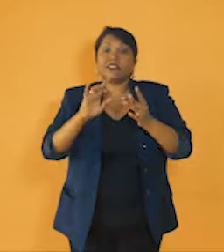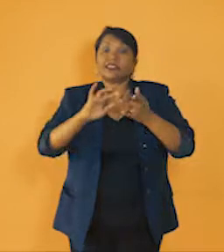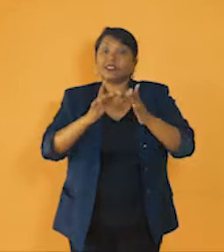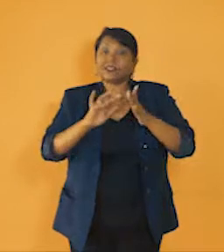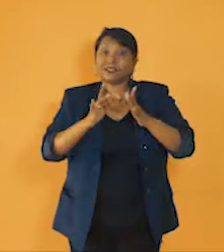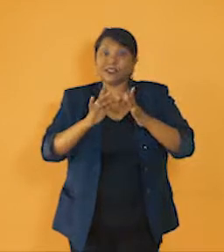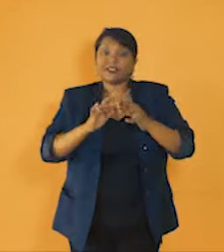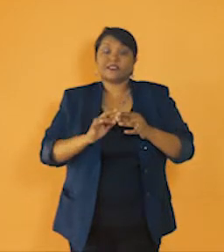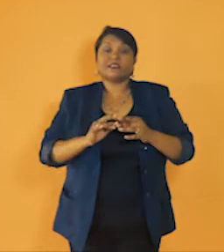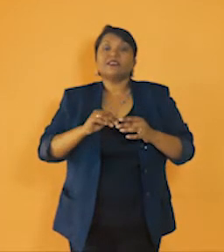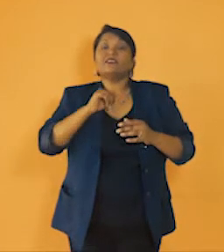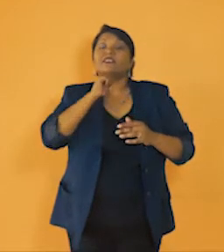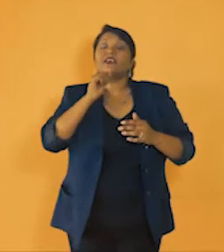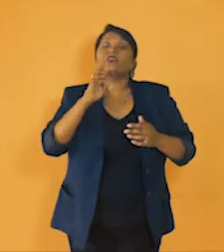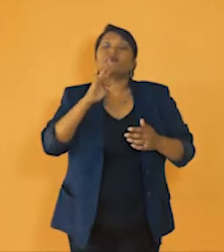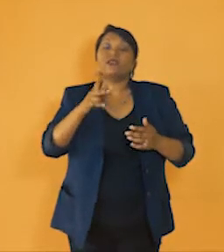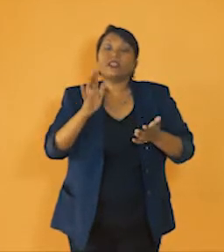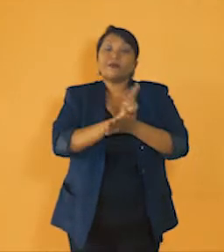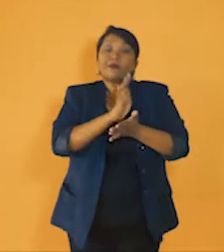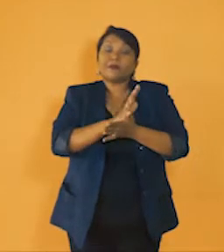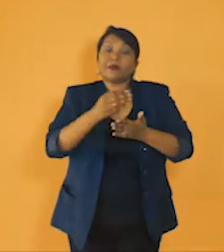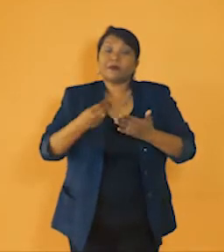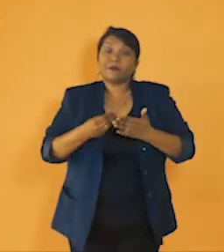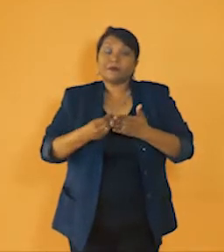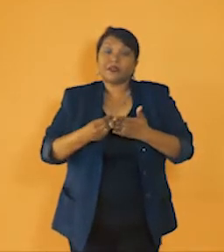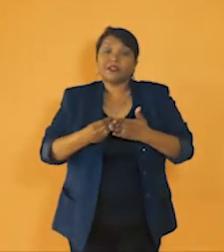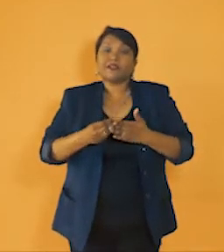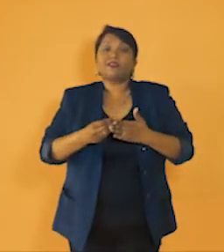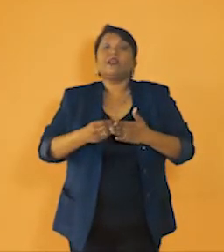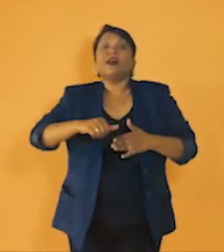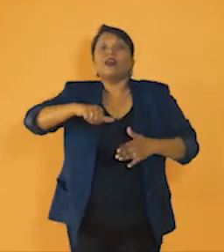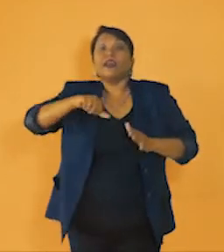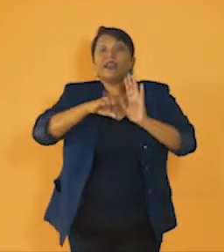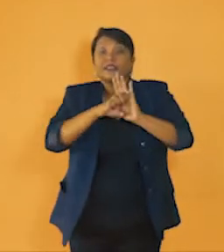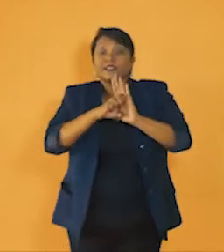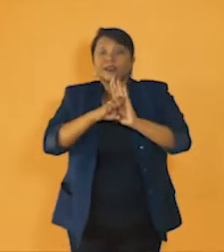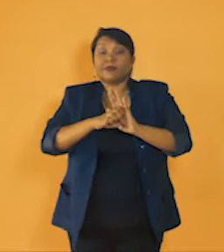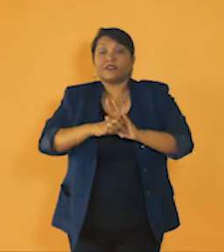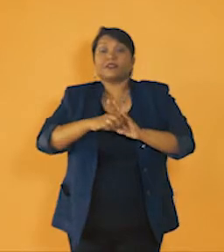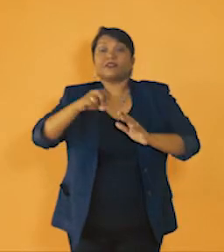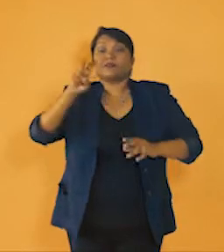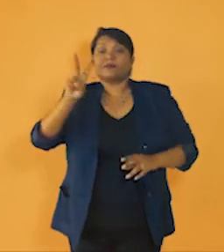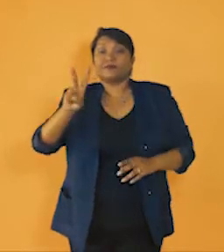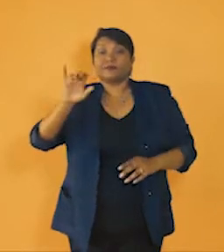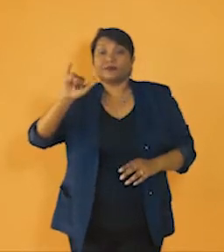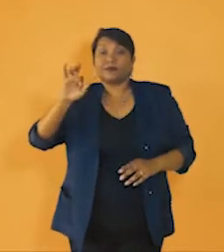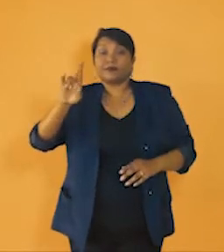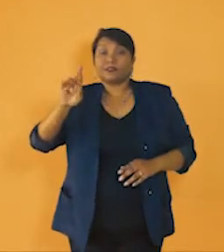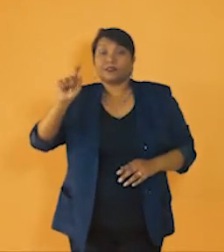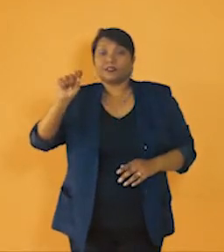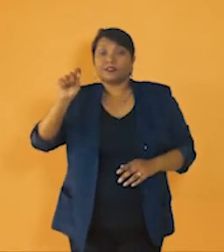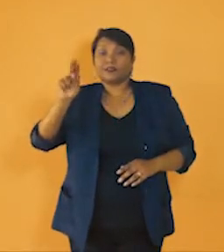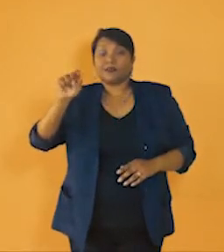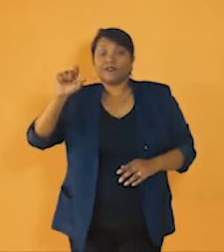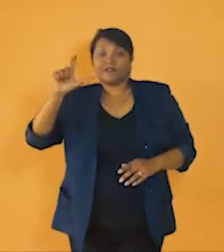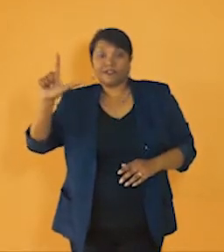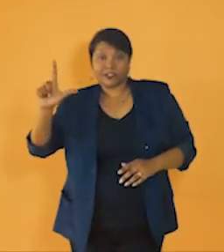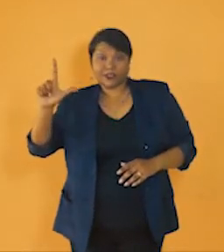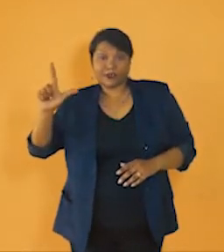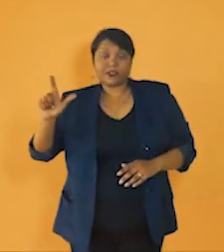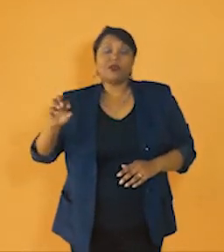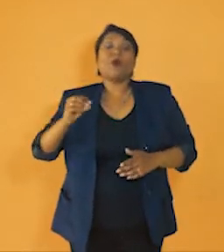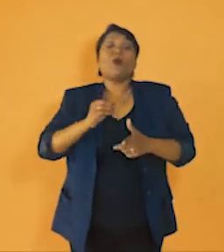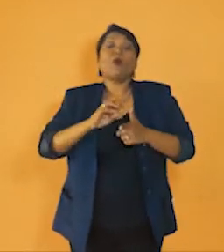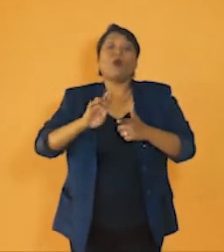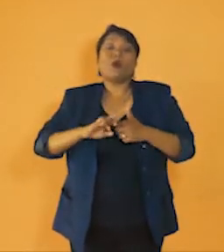physical. Examples include virtual currencies and cryptocurrencies. Now you're going to notice a degree of